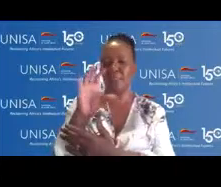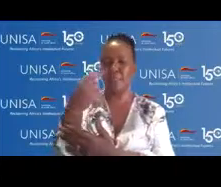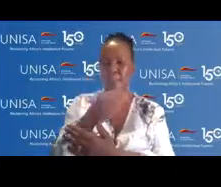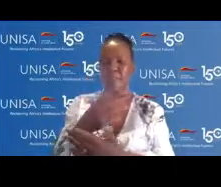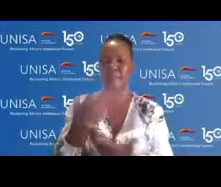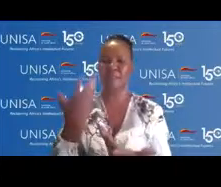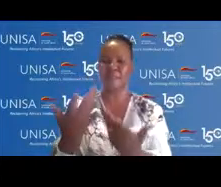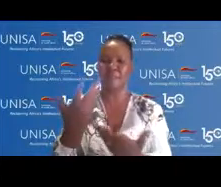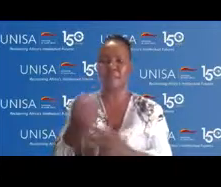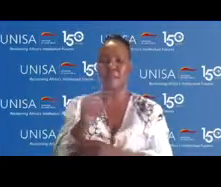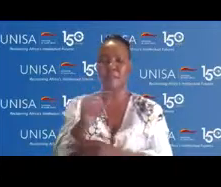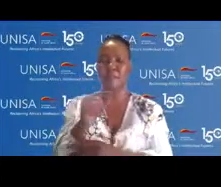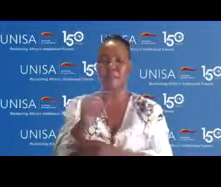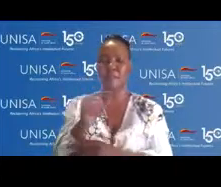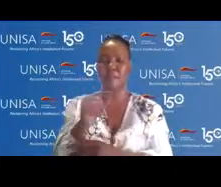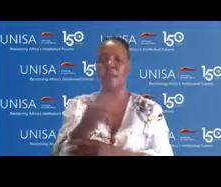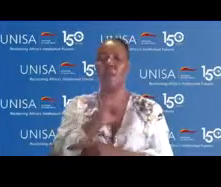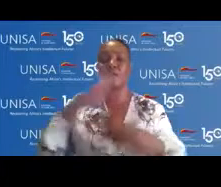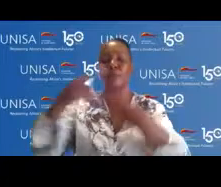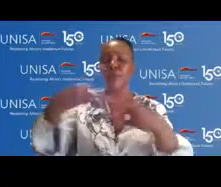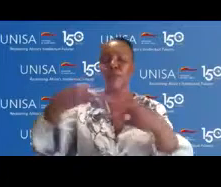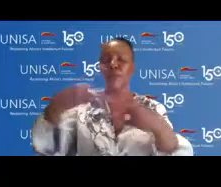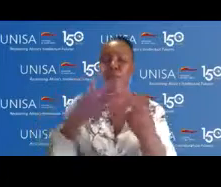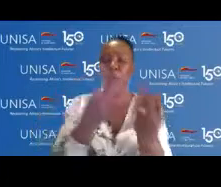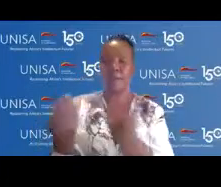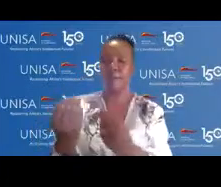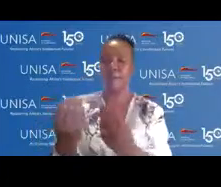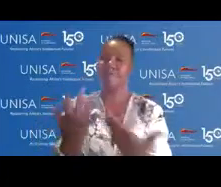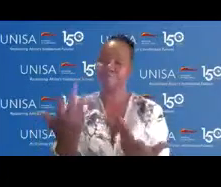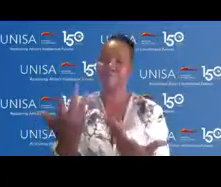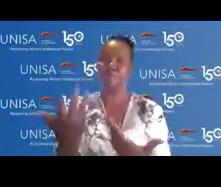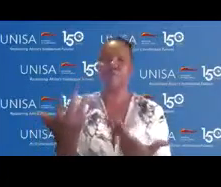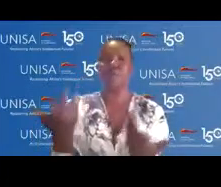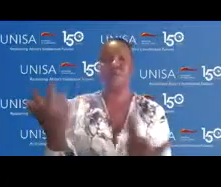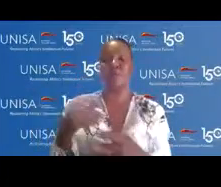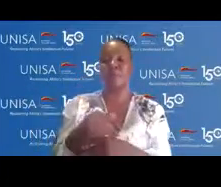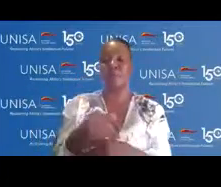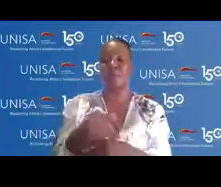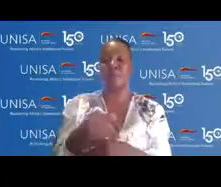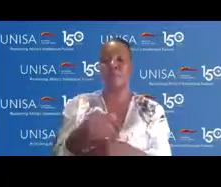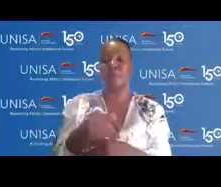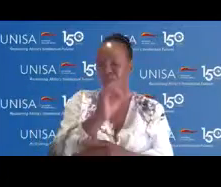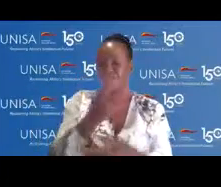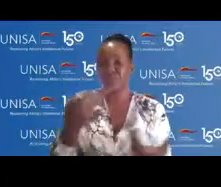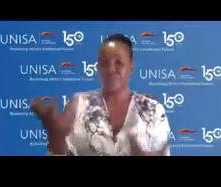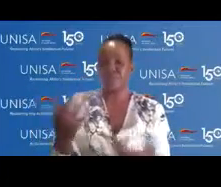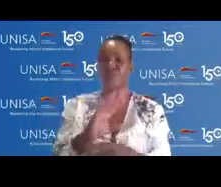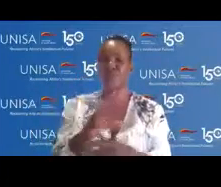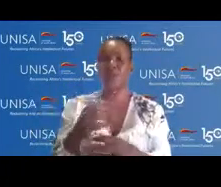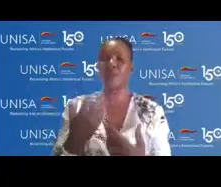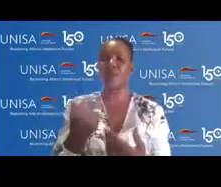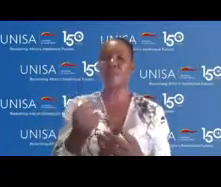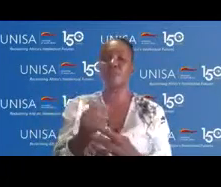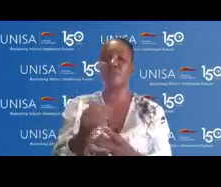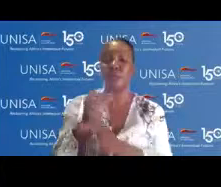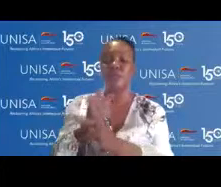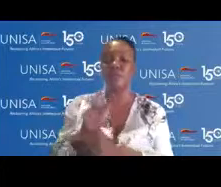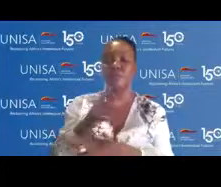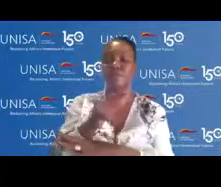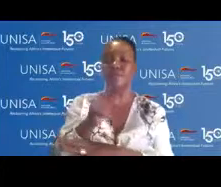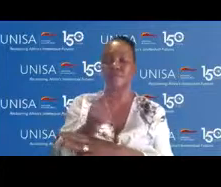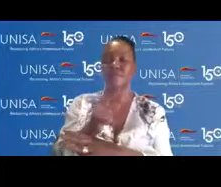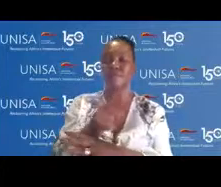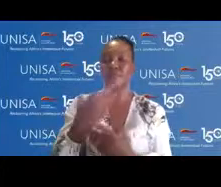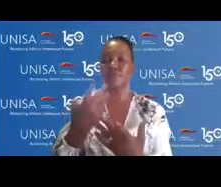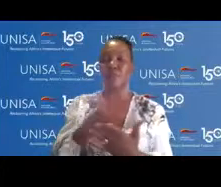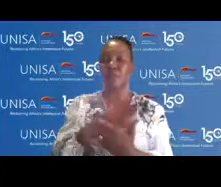you're working with numbers. If not, then it's up to you. Then you don't really have to keep that as a key consideration. But